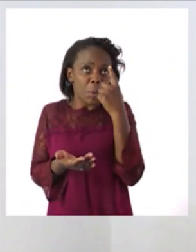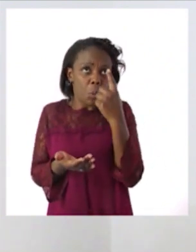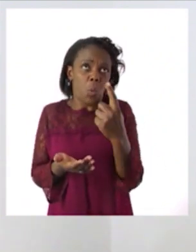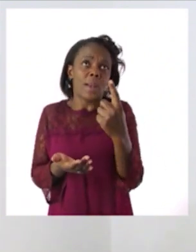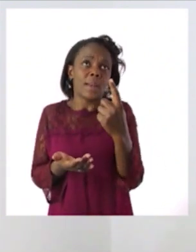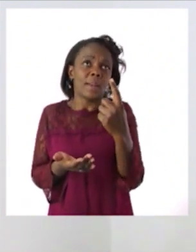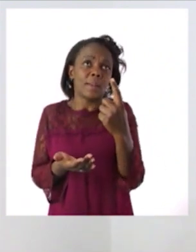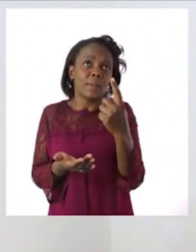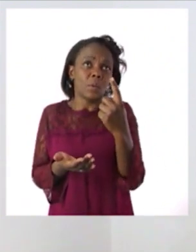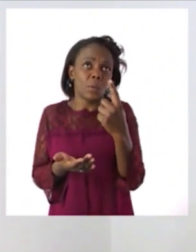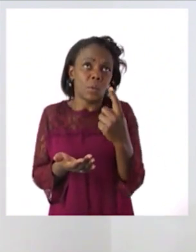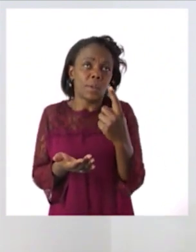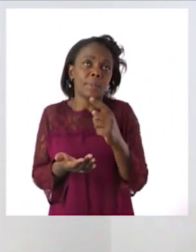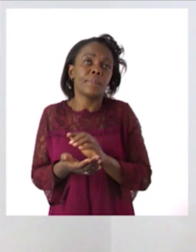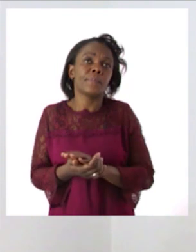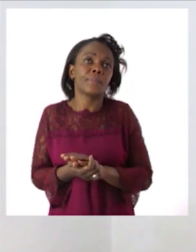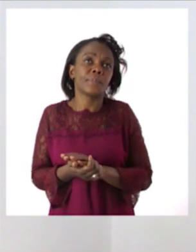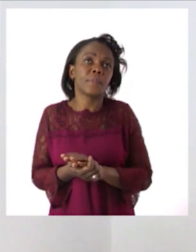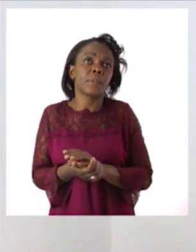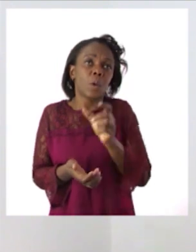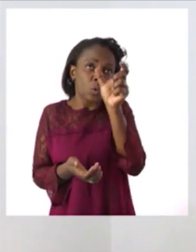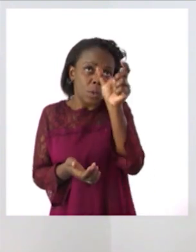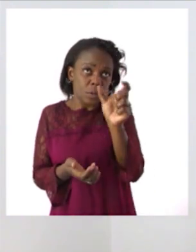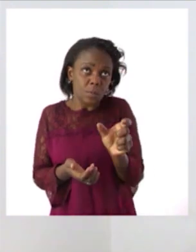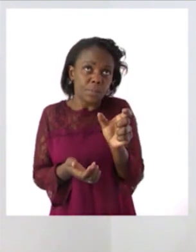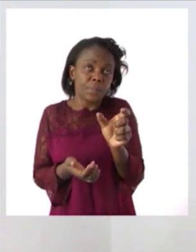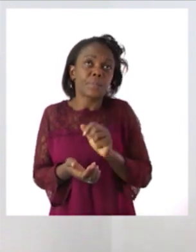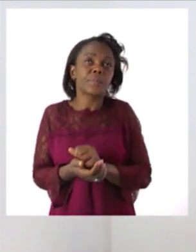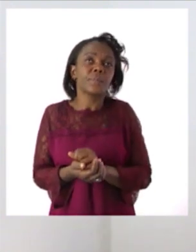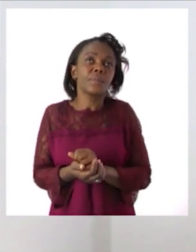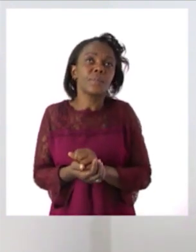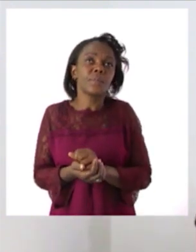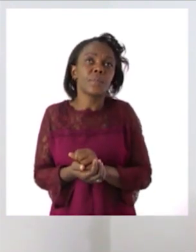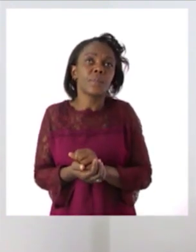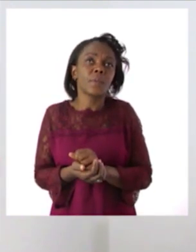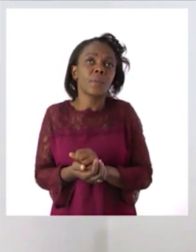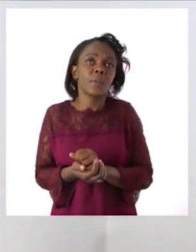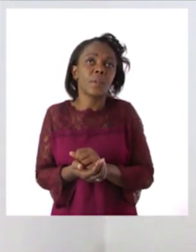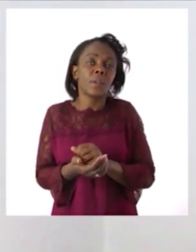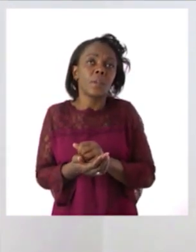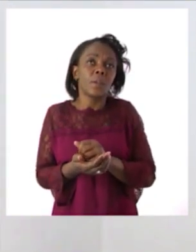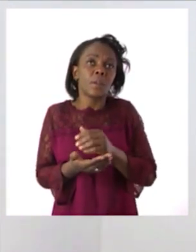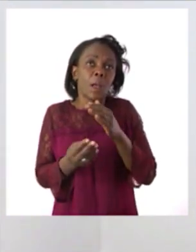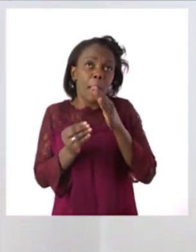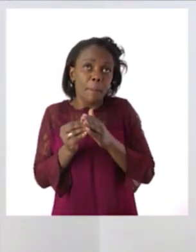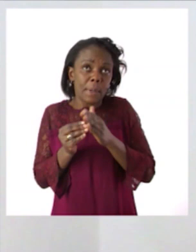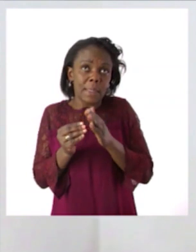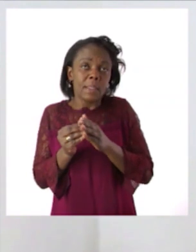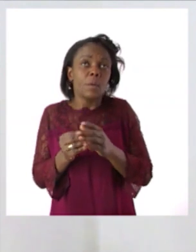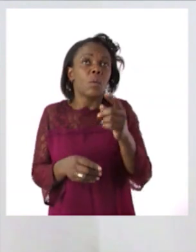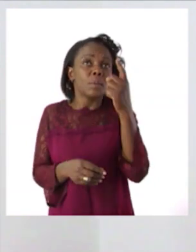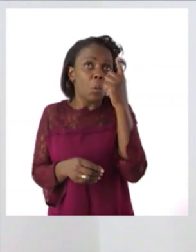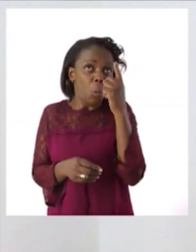a what? It's just going to be 1. Therefore, this bread, even if I don't clap it, it's just going to give me